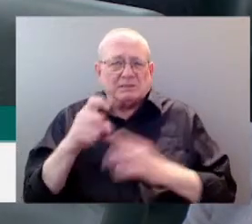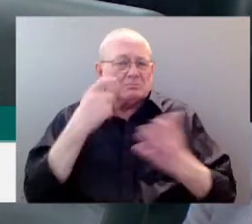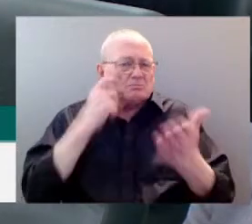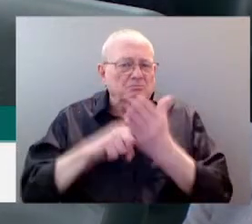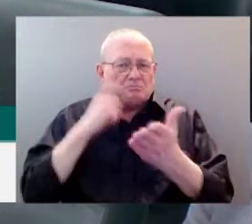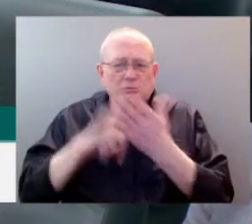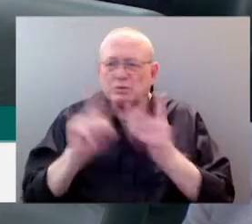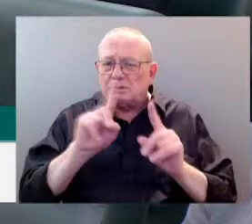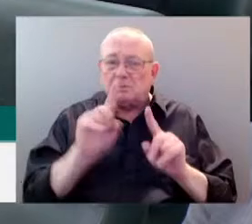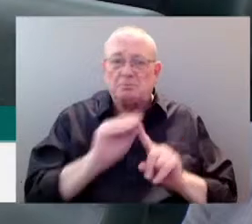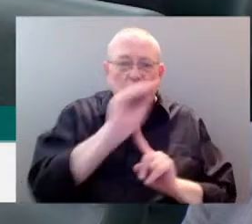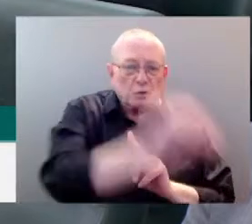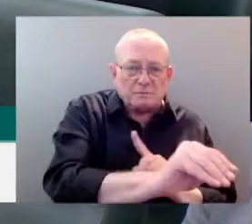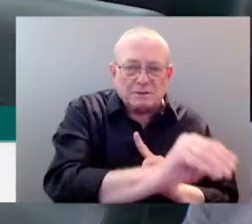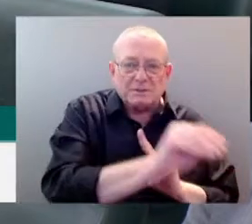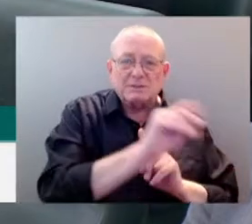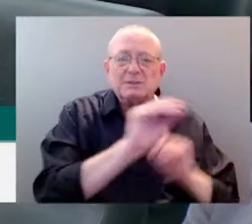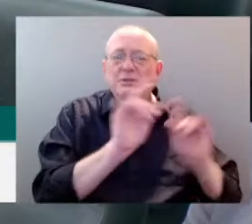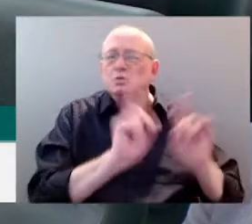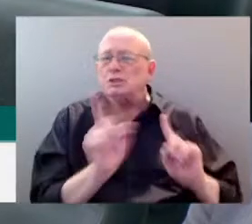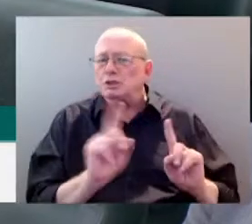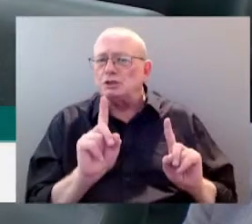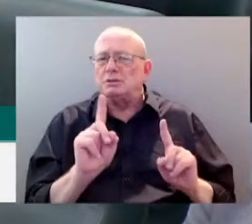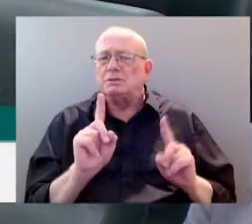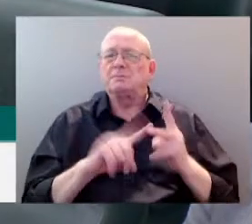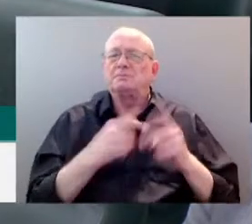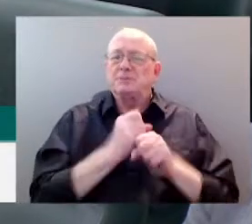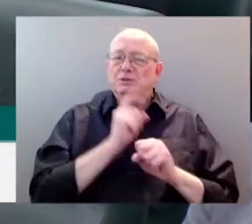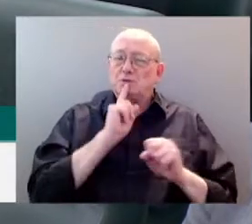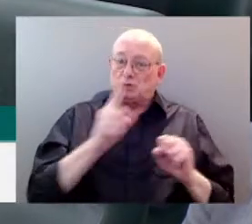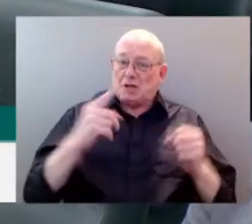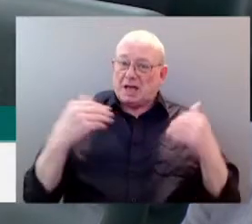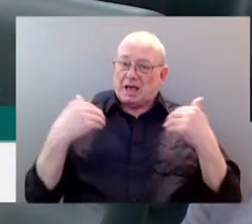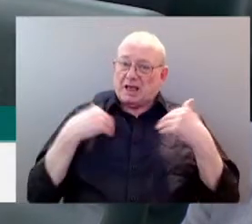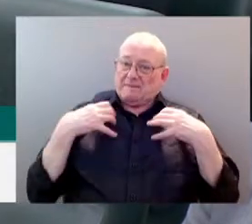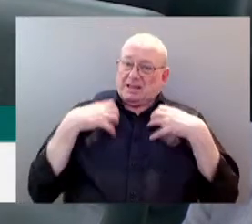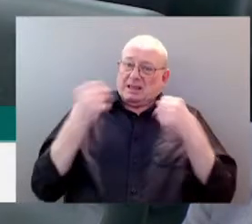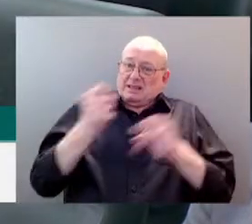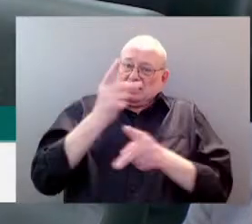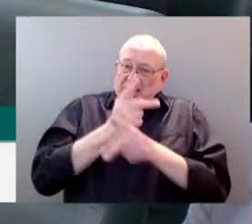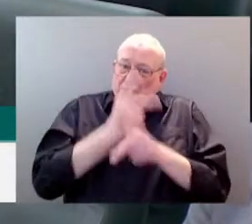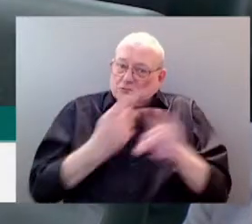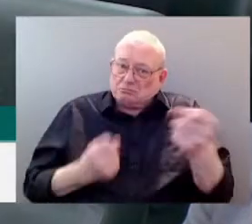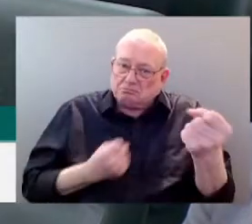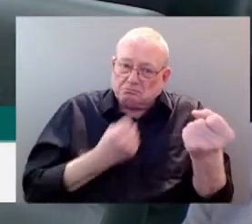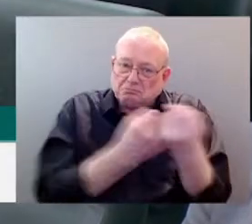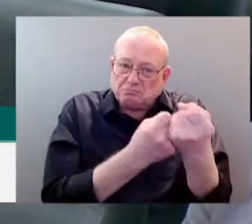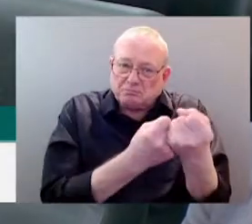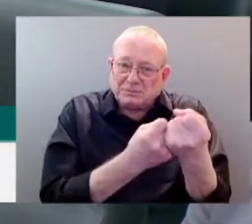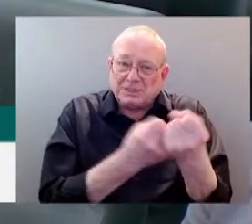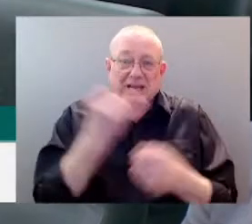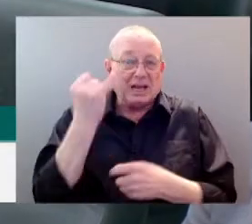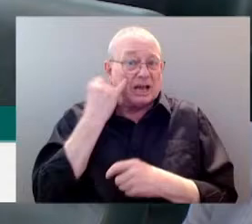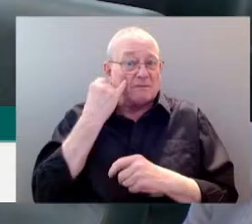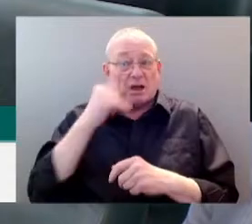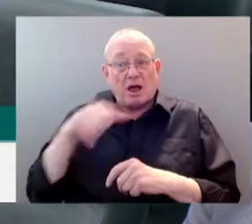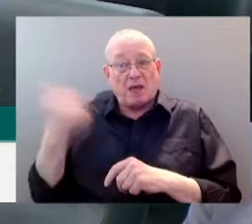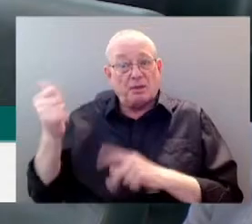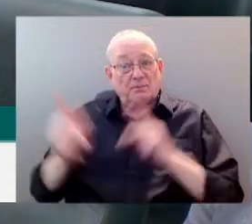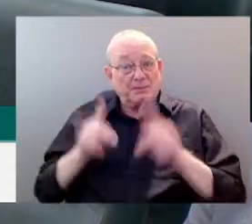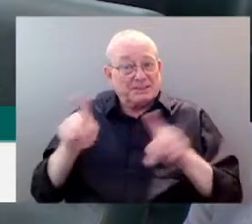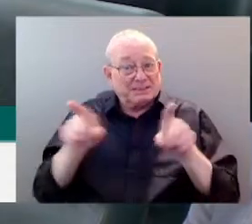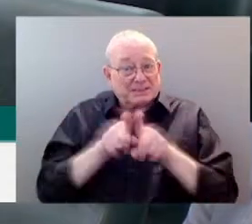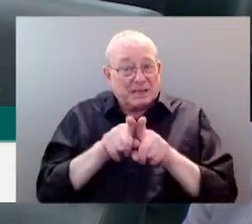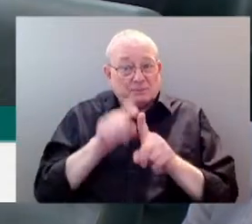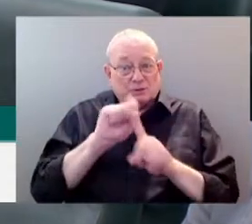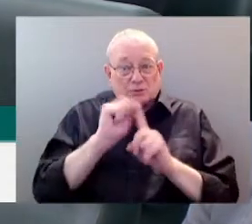well as made sure that they got that the health care that they need and we're going to make sure that if anyone else finds themselves in this situation we will step in we will identify the